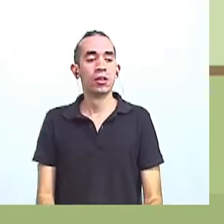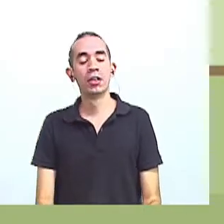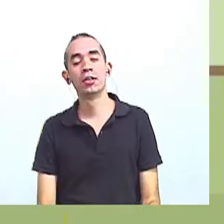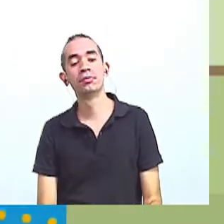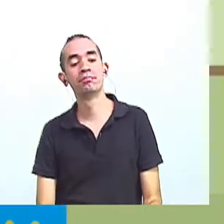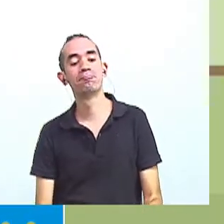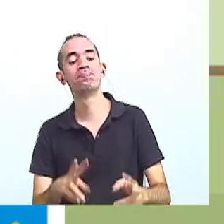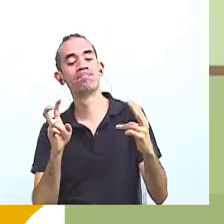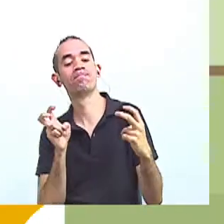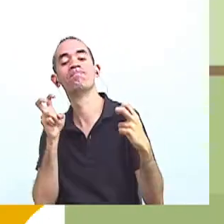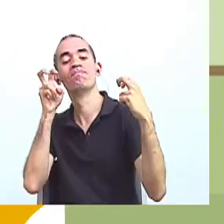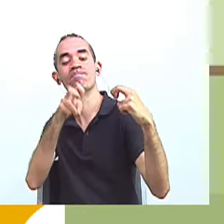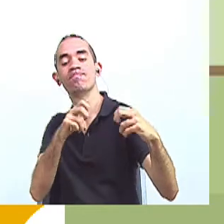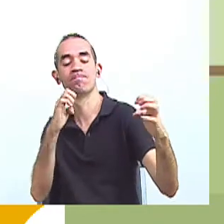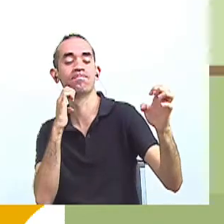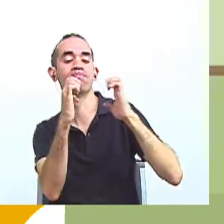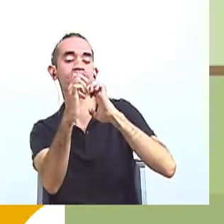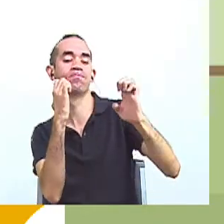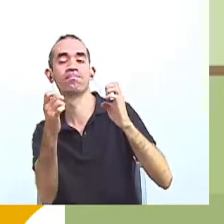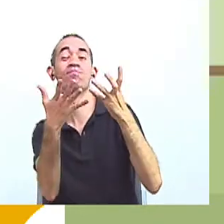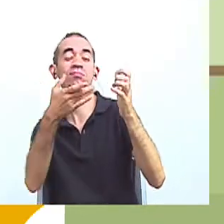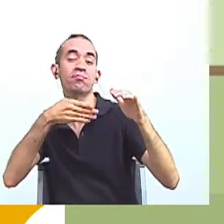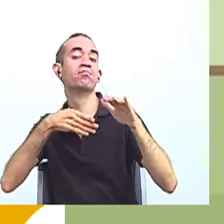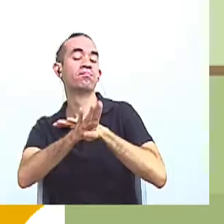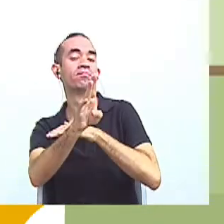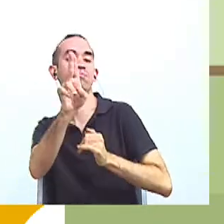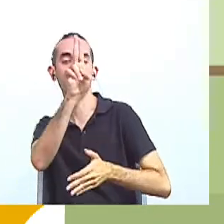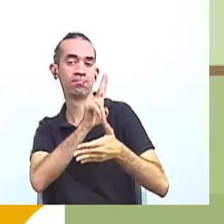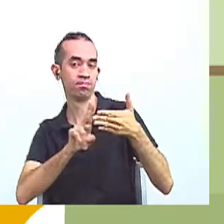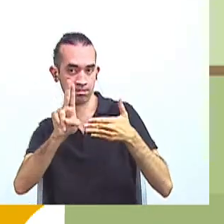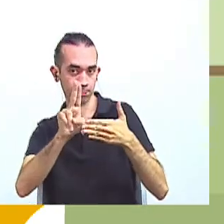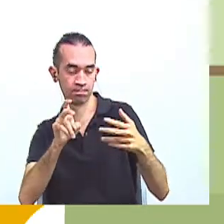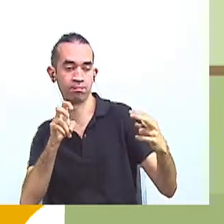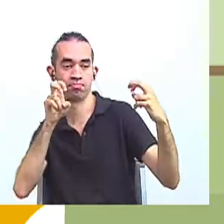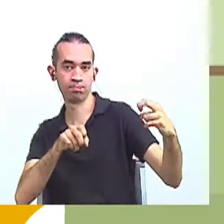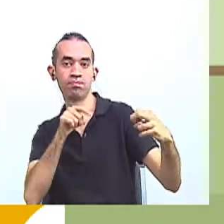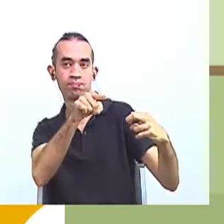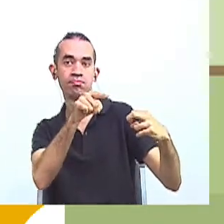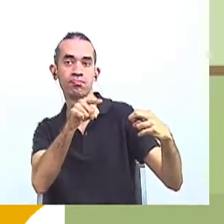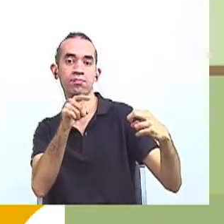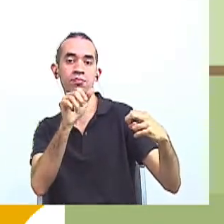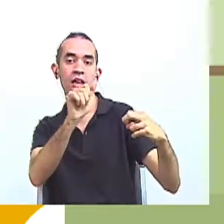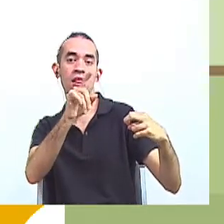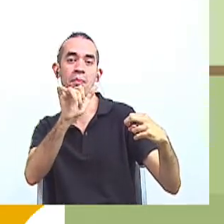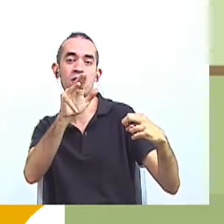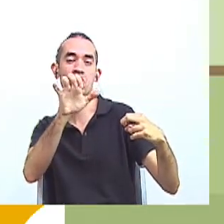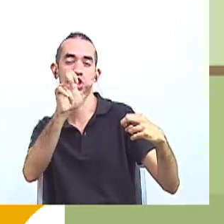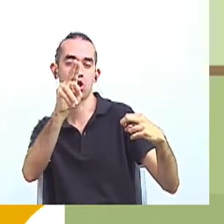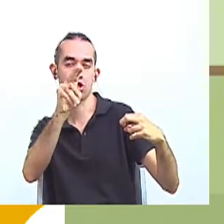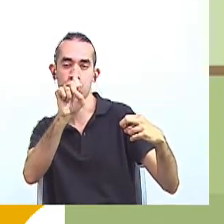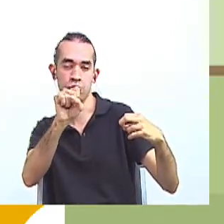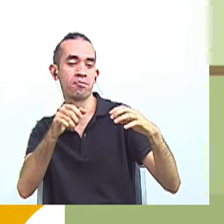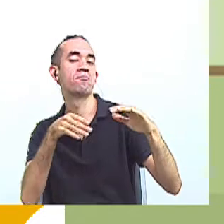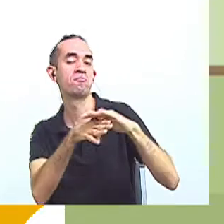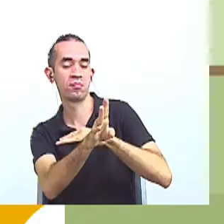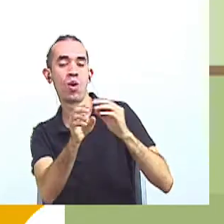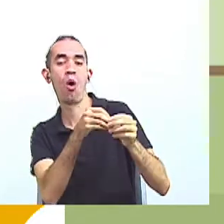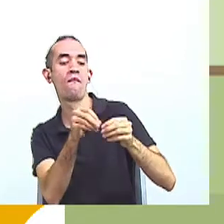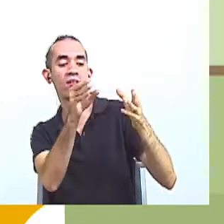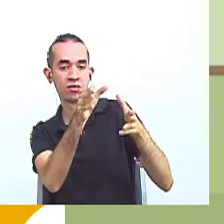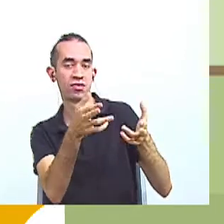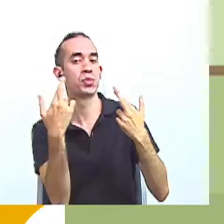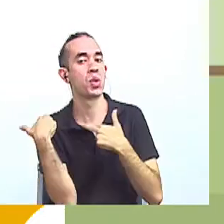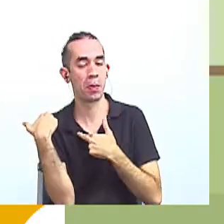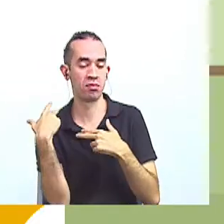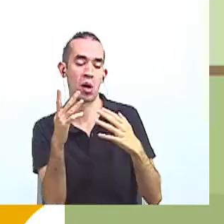admissions interview at a university. You're sitting in front of the admissions officer, and he's having a conversation